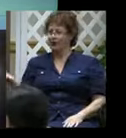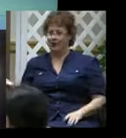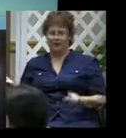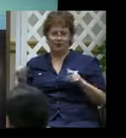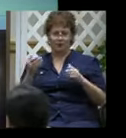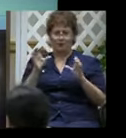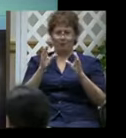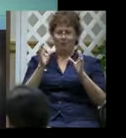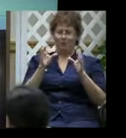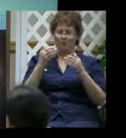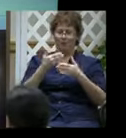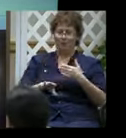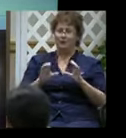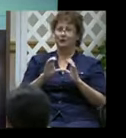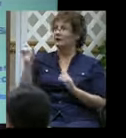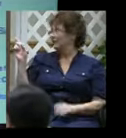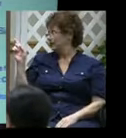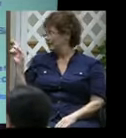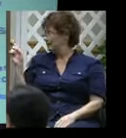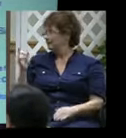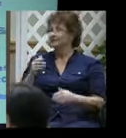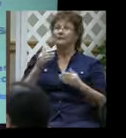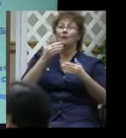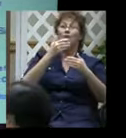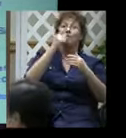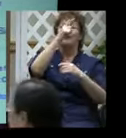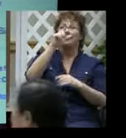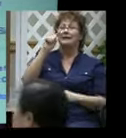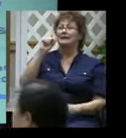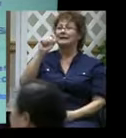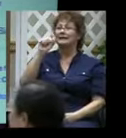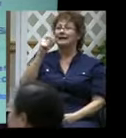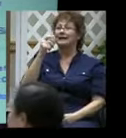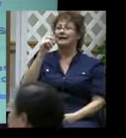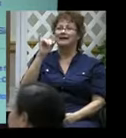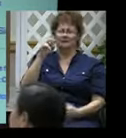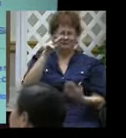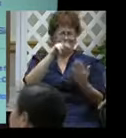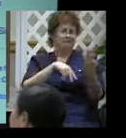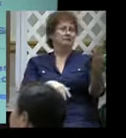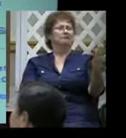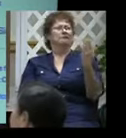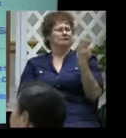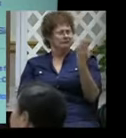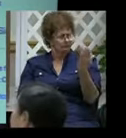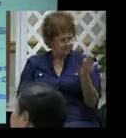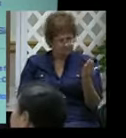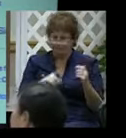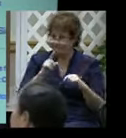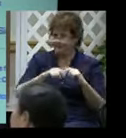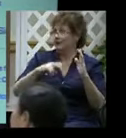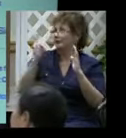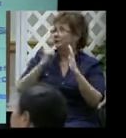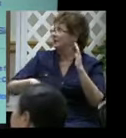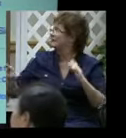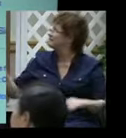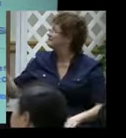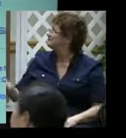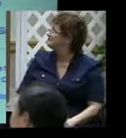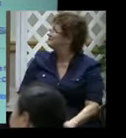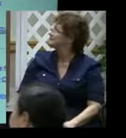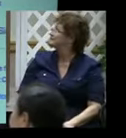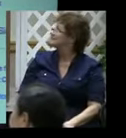certificate that was issued in Tahiti. It's not very legible. Unfortunately, my scan isn't ideal here. But and